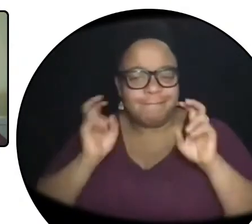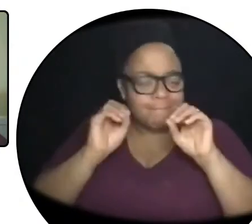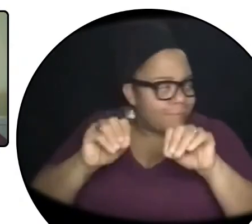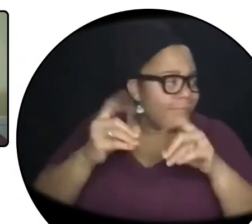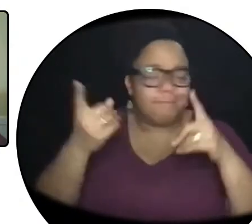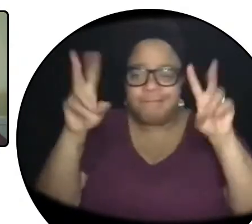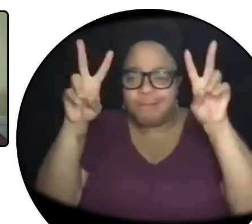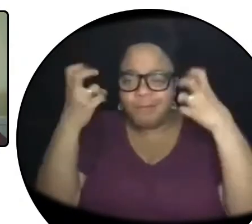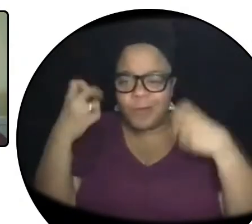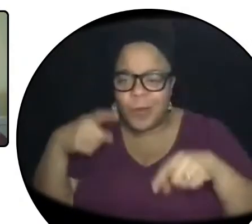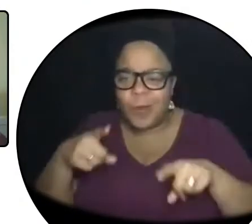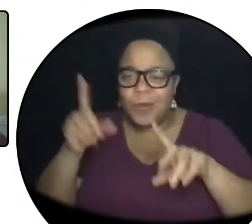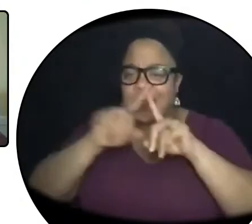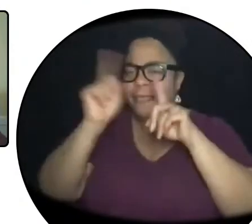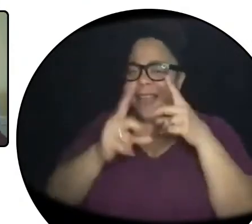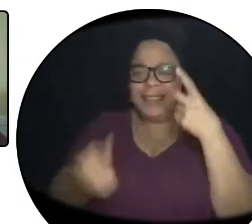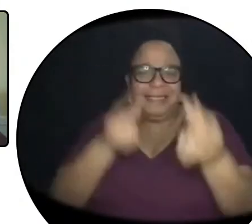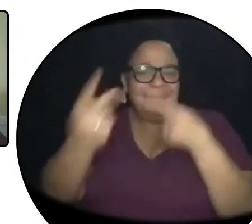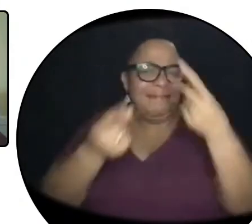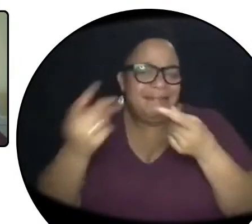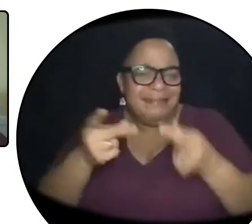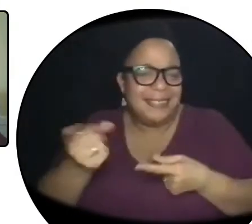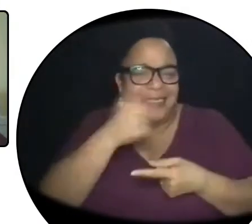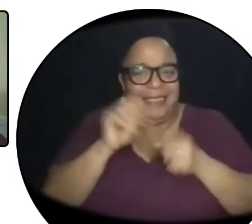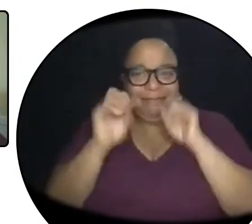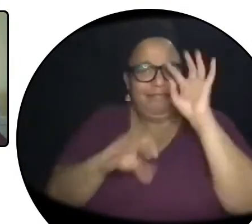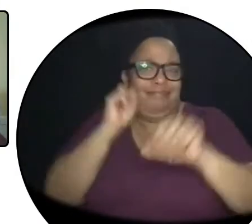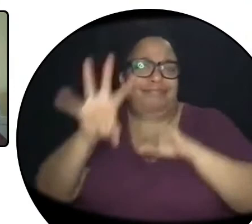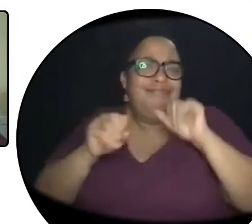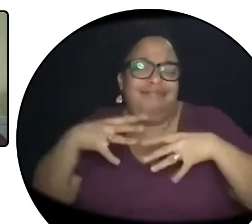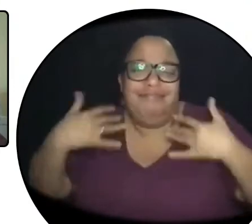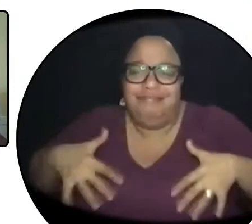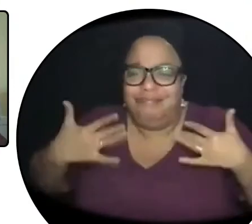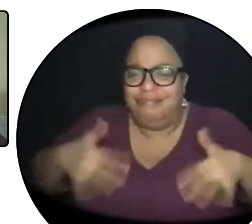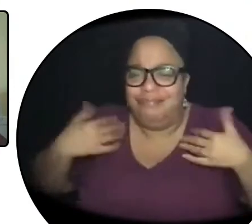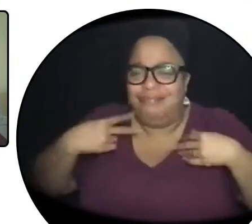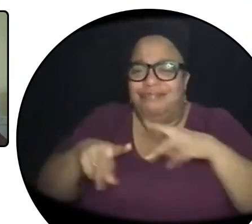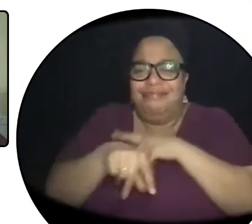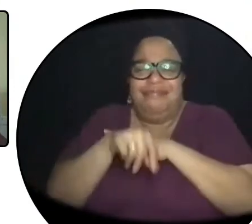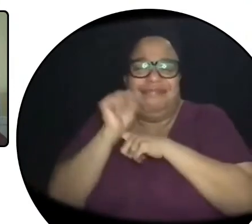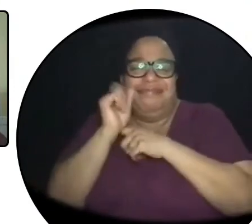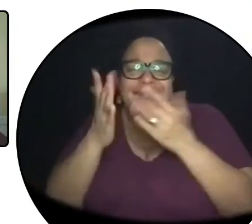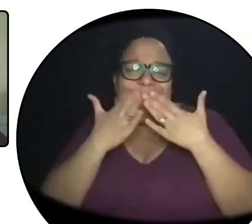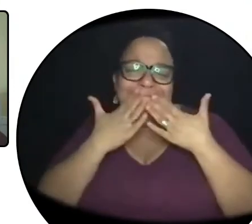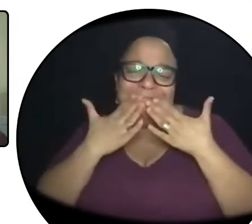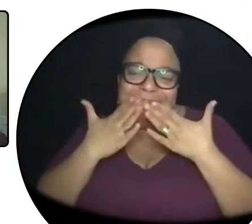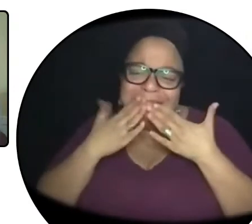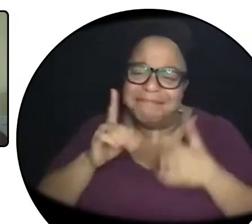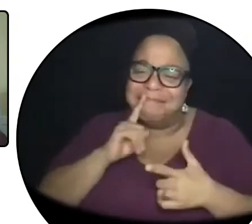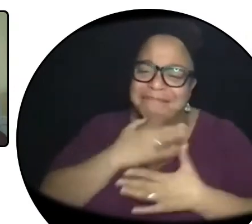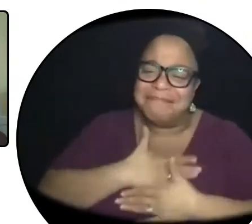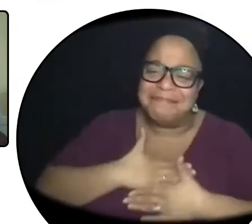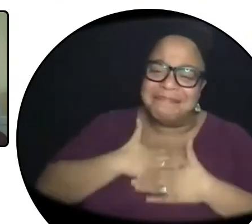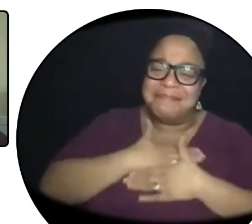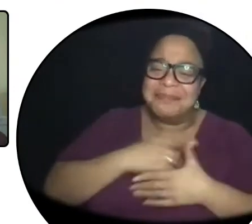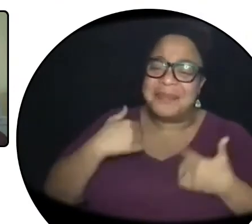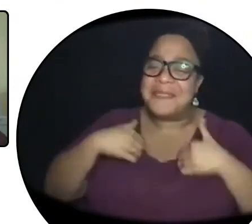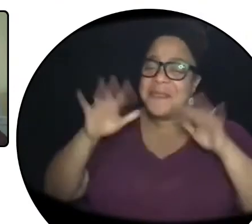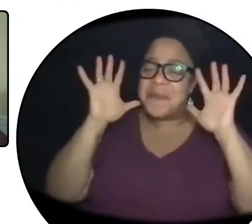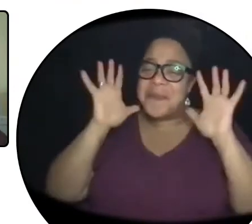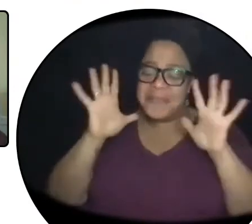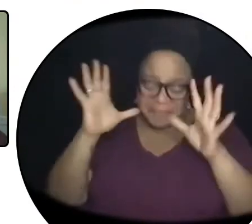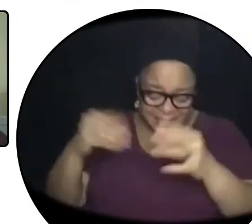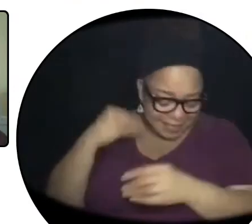you know, dancing and singing. In fact, Adrienne Marie Brown and I would facilitate one of the ways when people would make decisions is we would